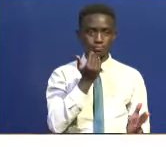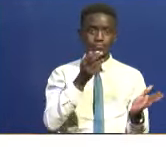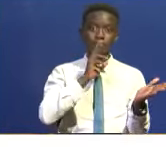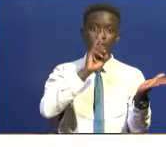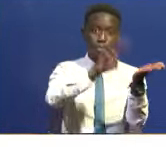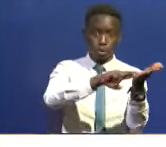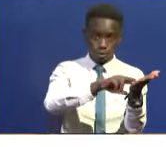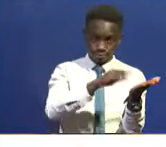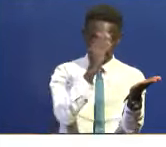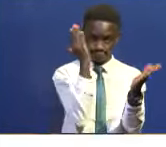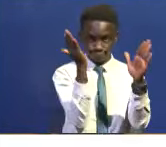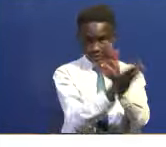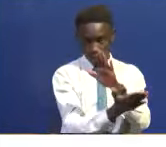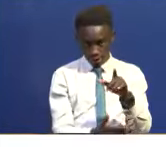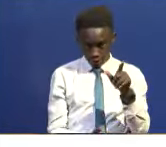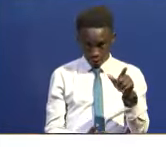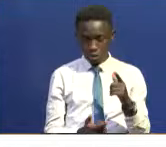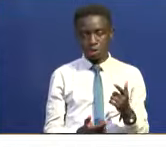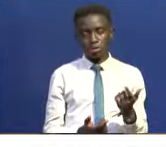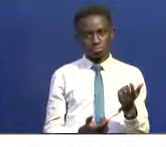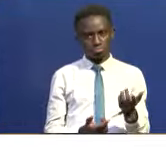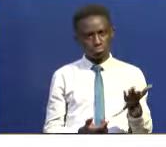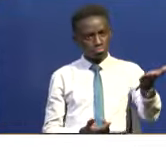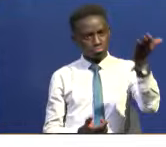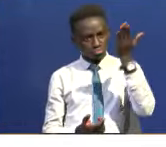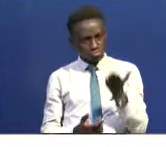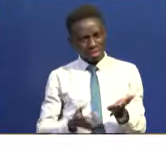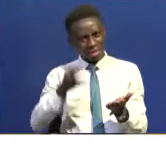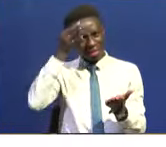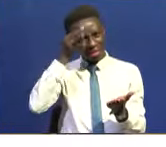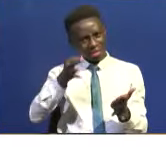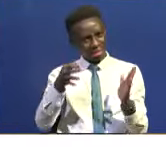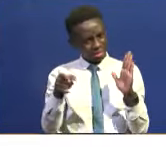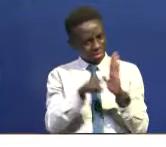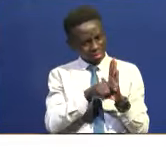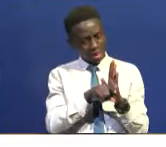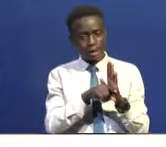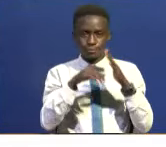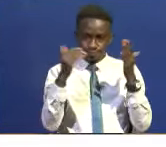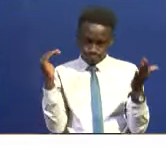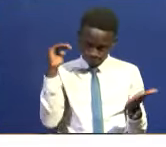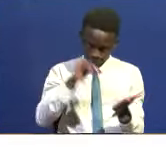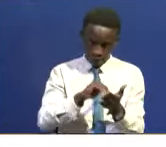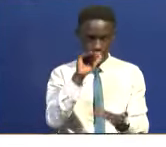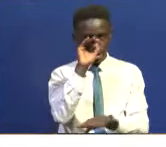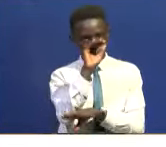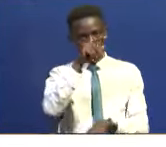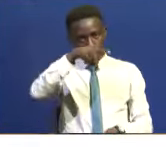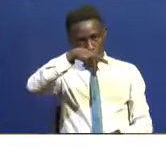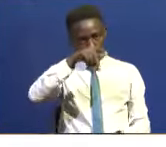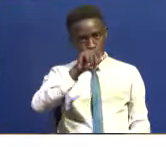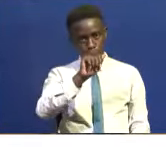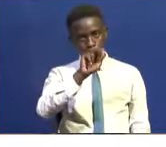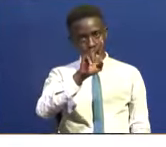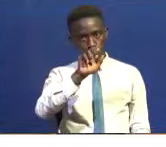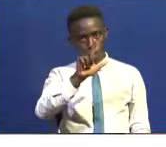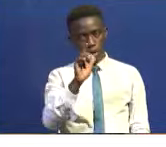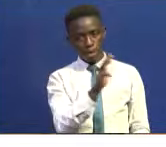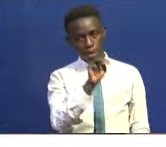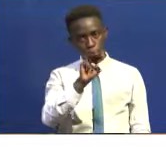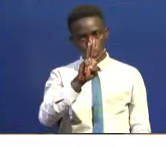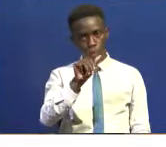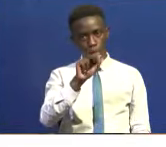took a negative decision. We have instructed Paul Mwangi again to go on appeal, because we must keep